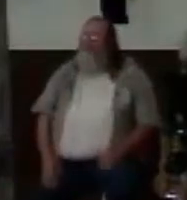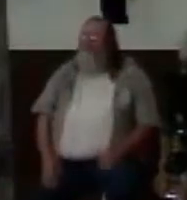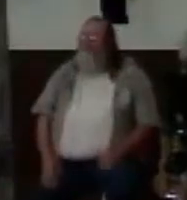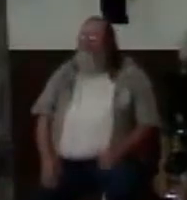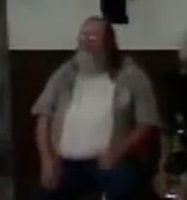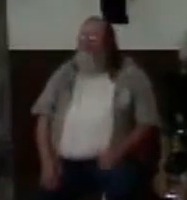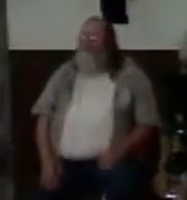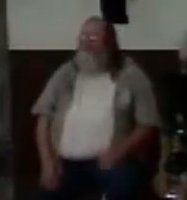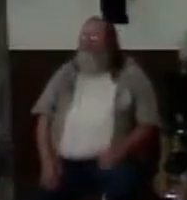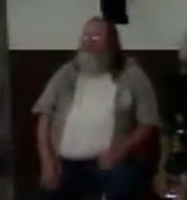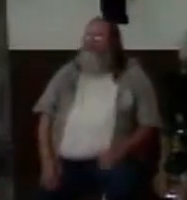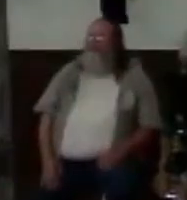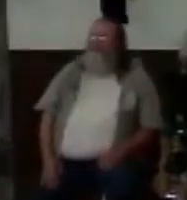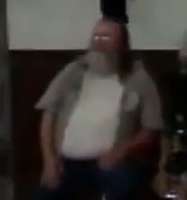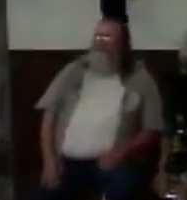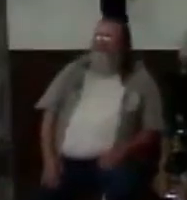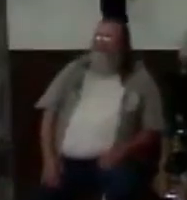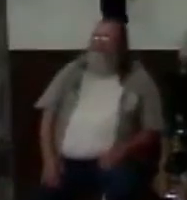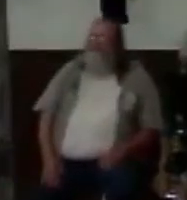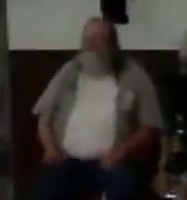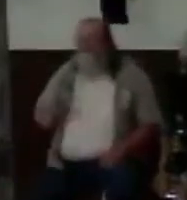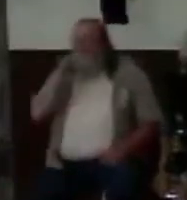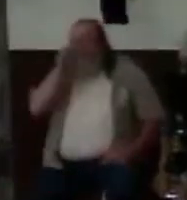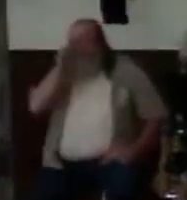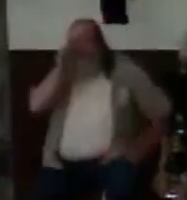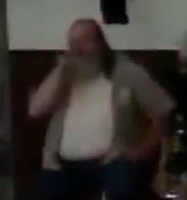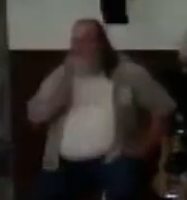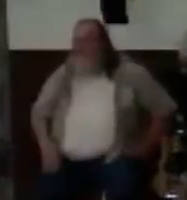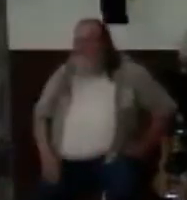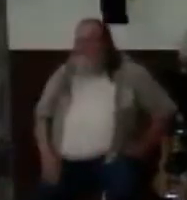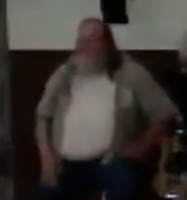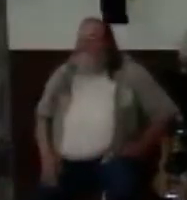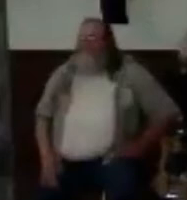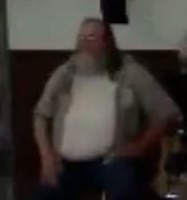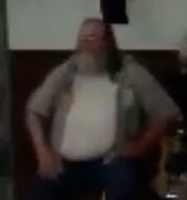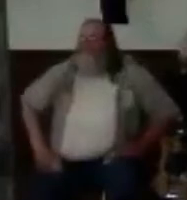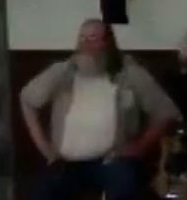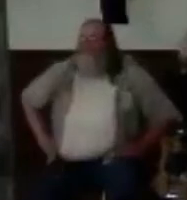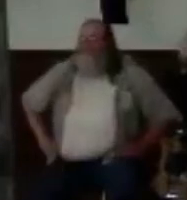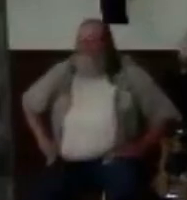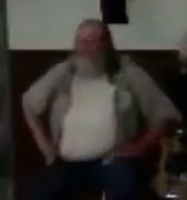The last point in breaking tradition is so cliche, so simple.